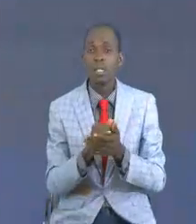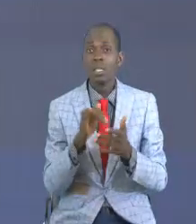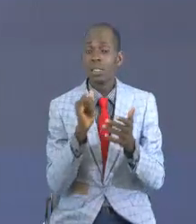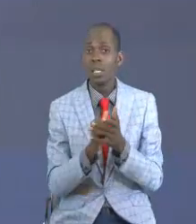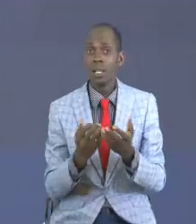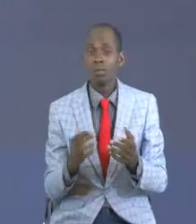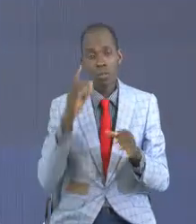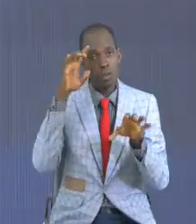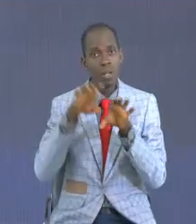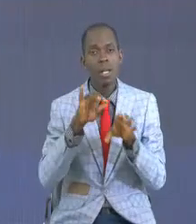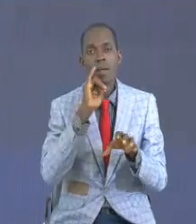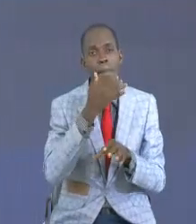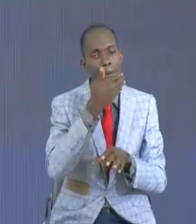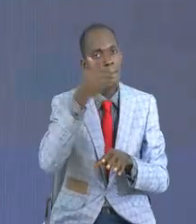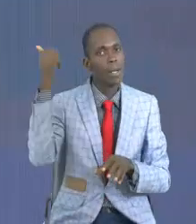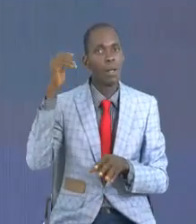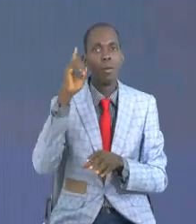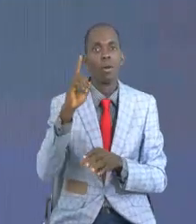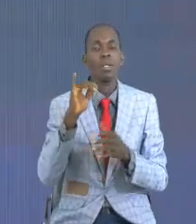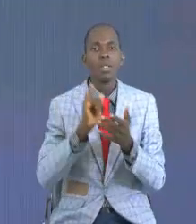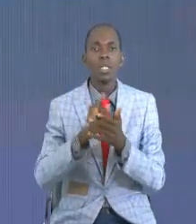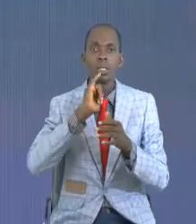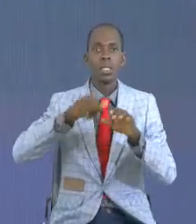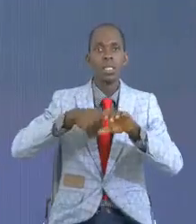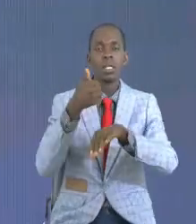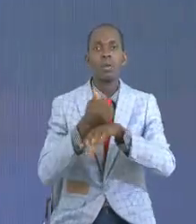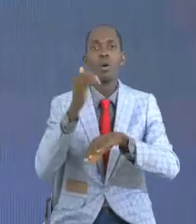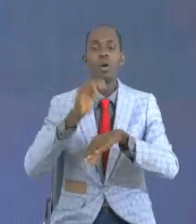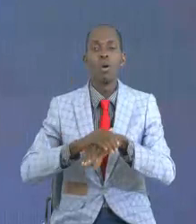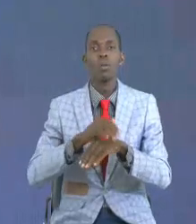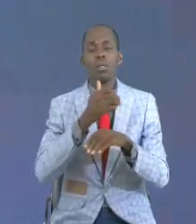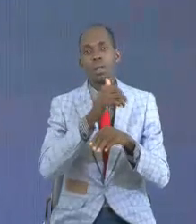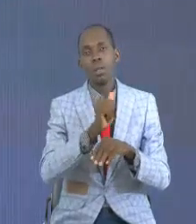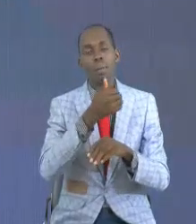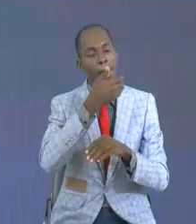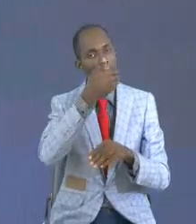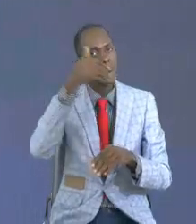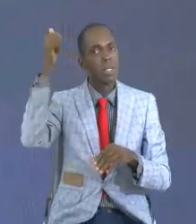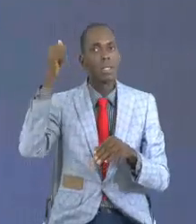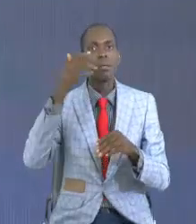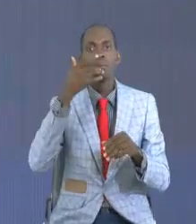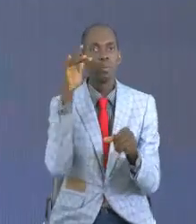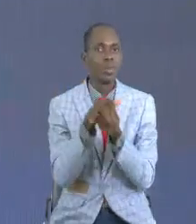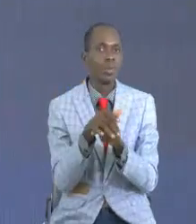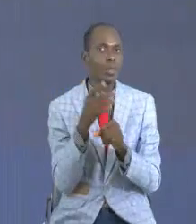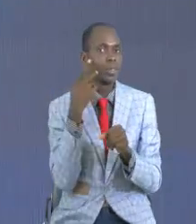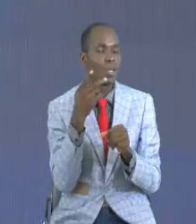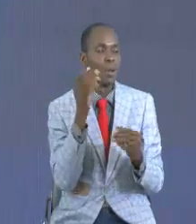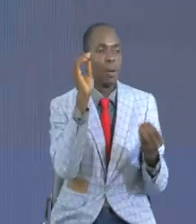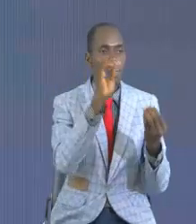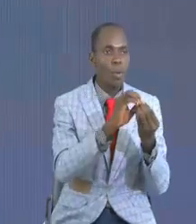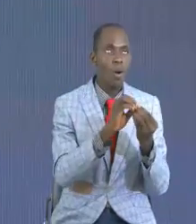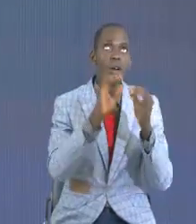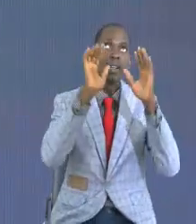covenant which was established upon better promises. Do you see that verse? More excellent